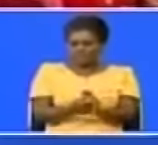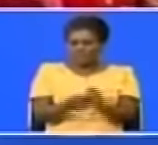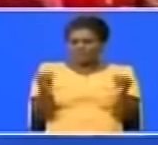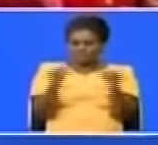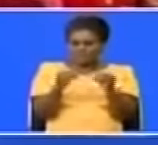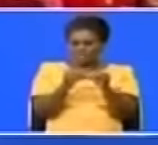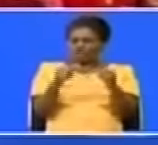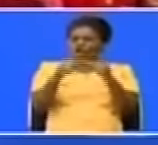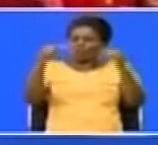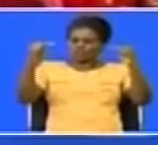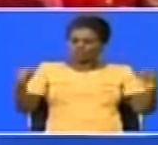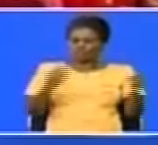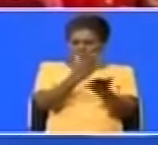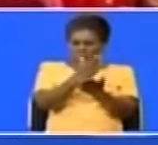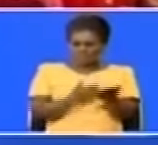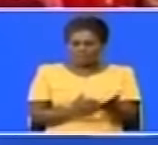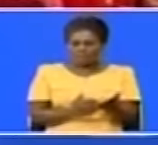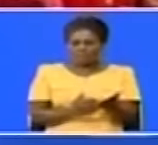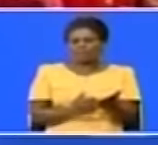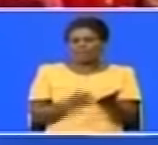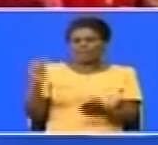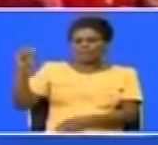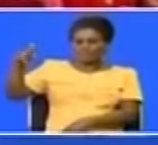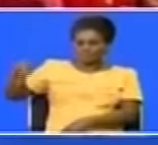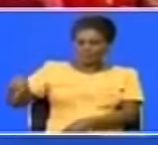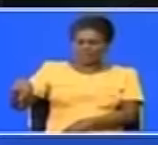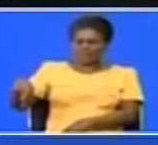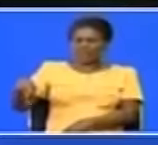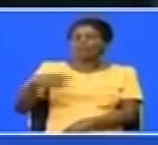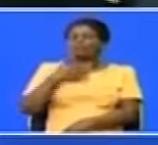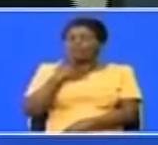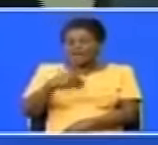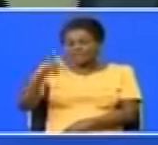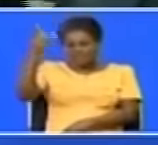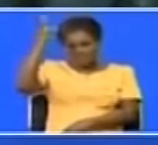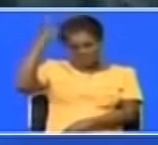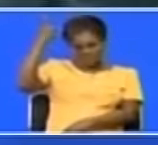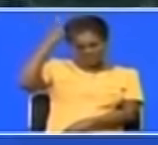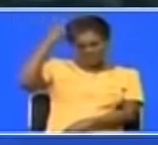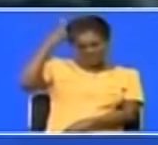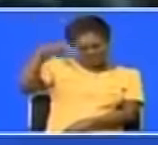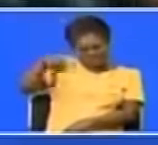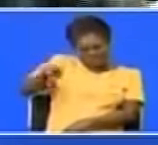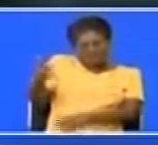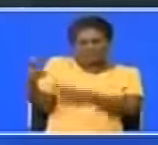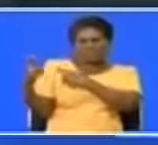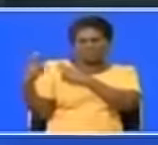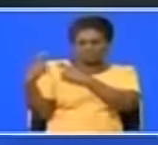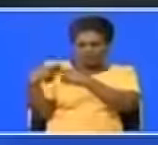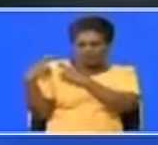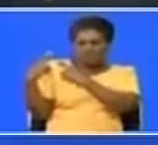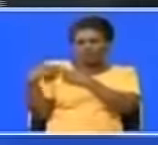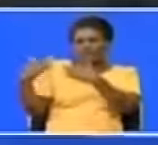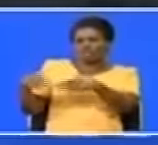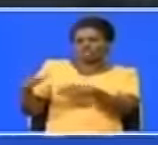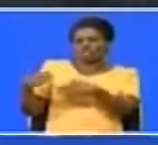encountered stiff resistance from a section of opposition lawmakers. Washiali wants Nairobi Governor Dr. Evans Kidero held personally responsible for loss of